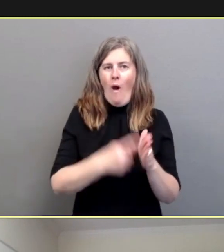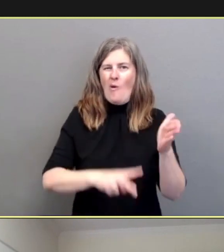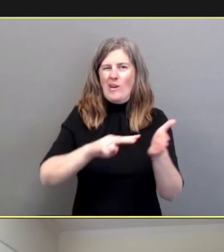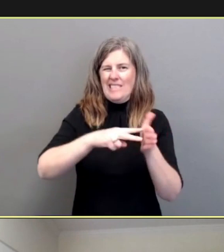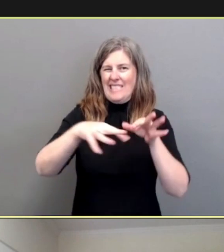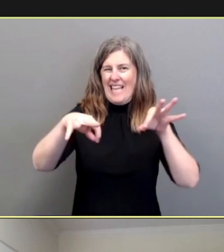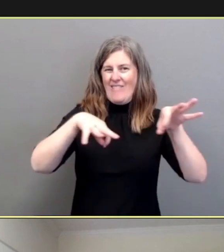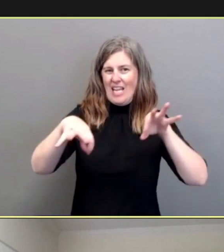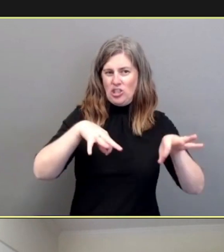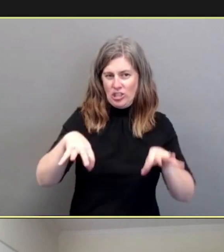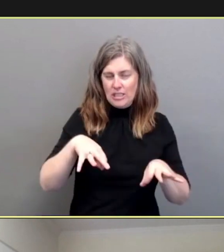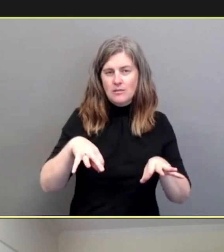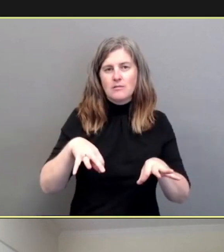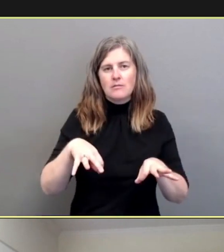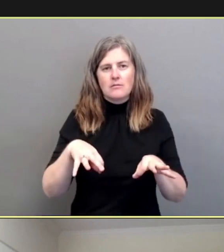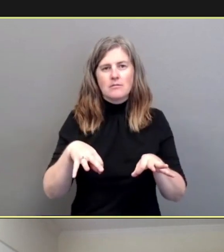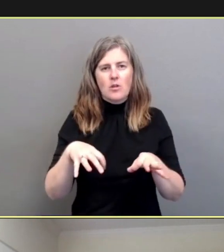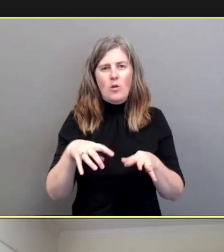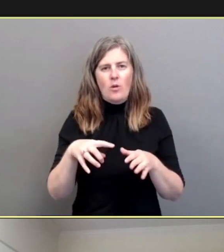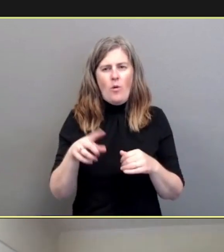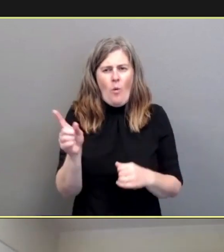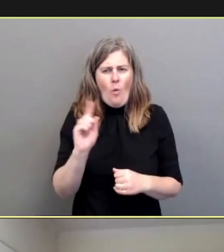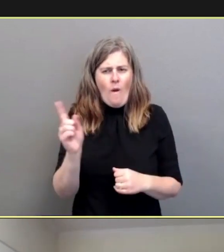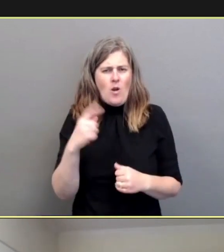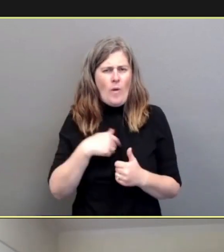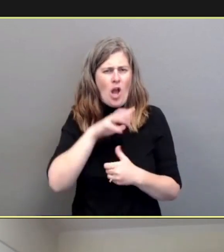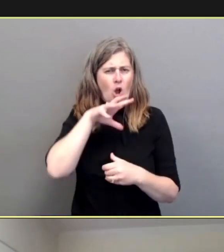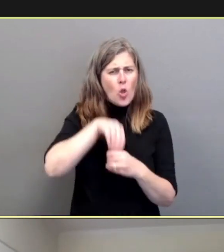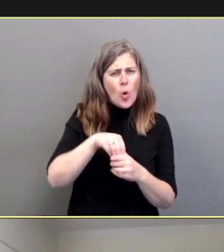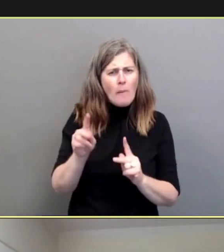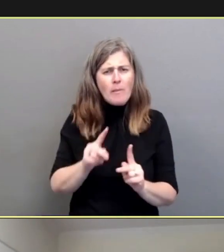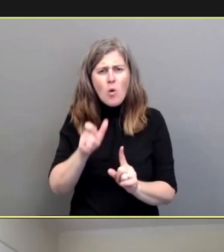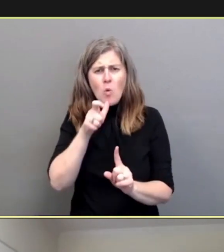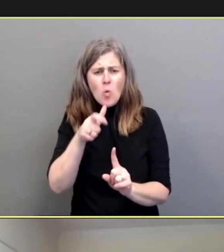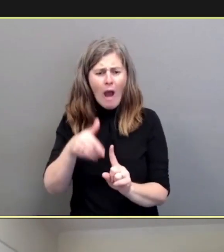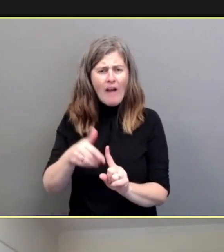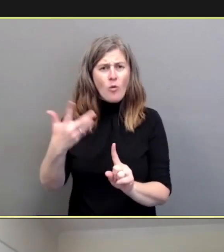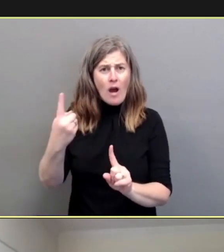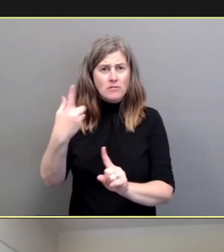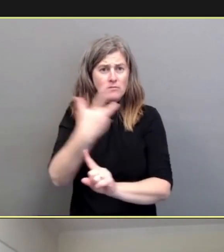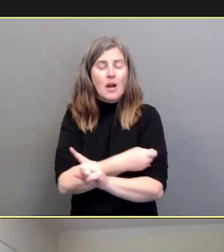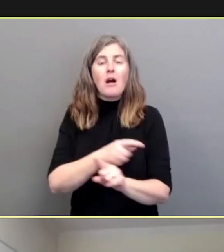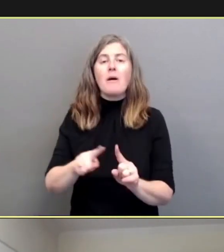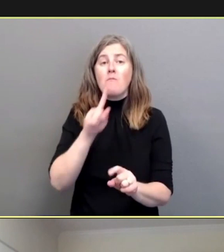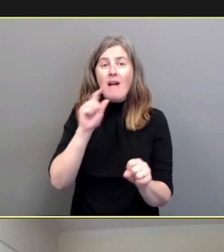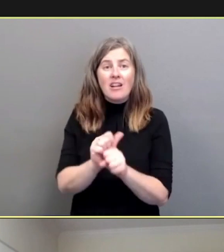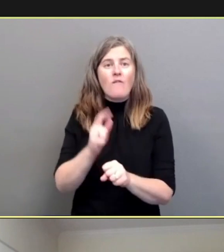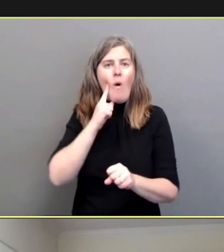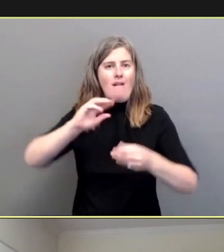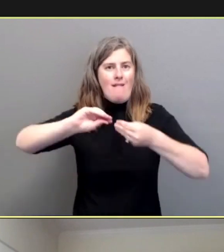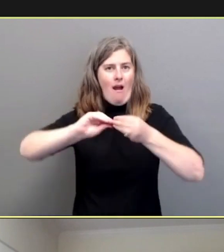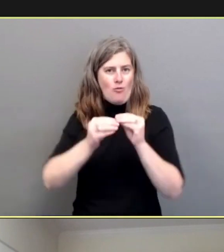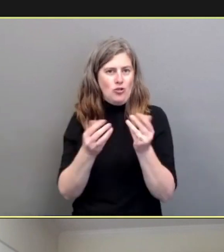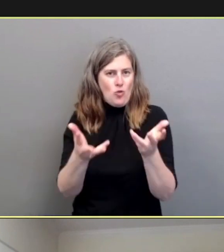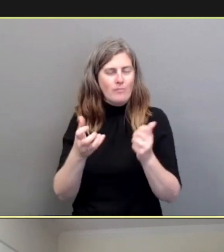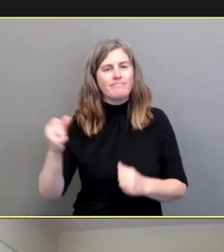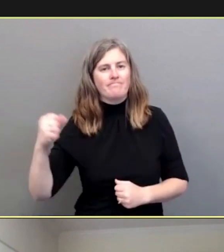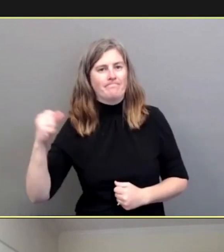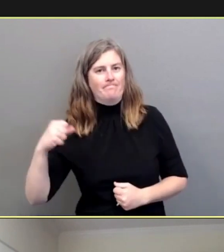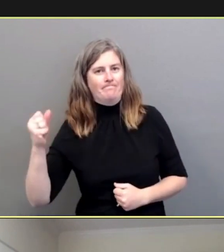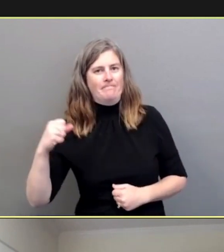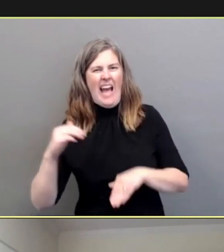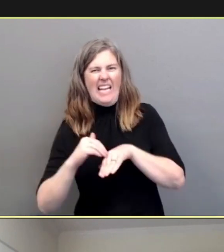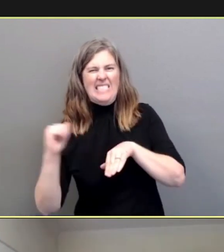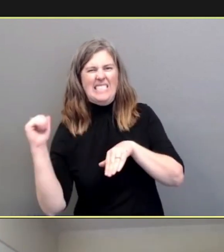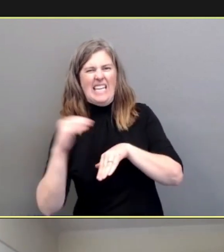definition and where did we include people? But I see you're actually asking for numbers. Well, I sent it